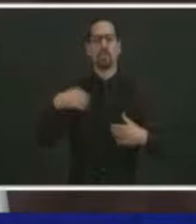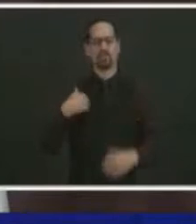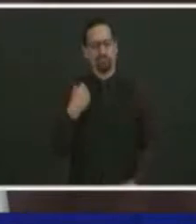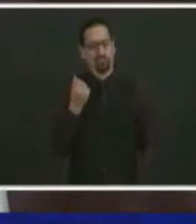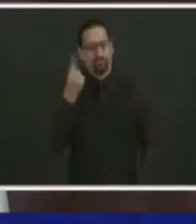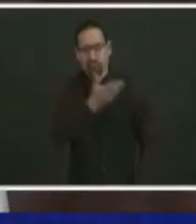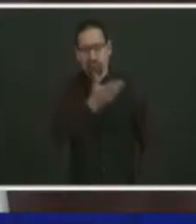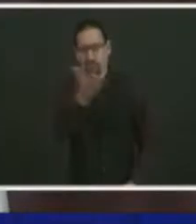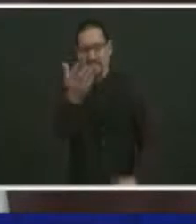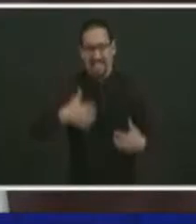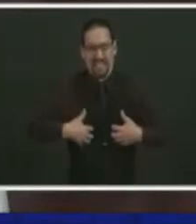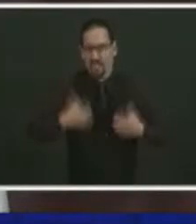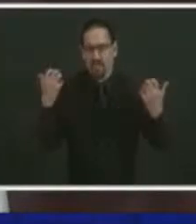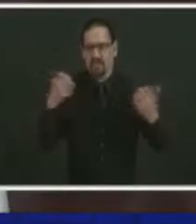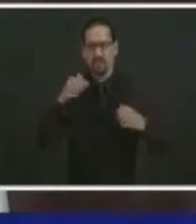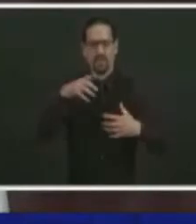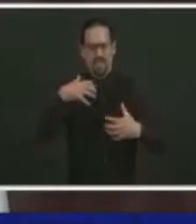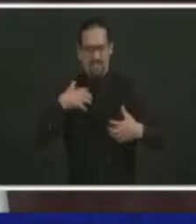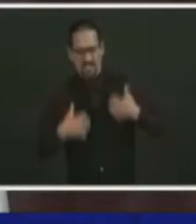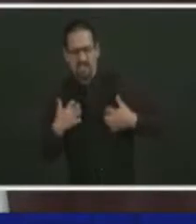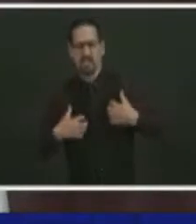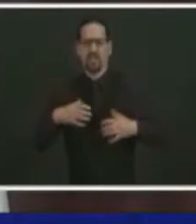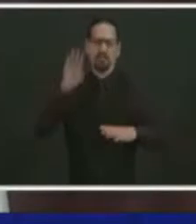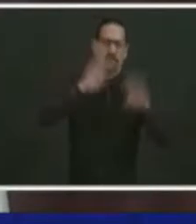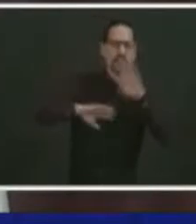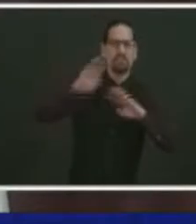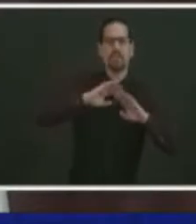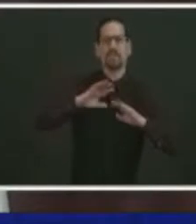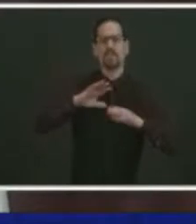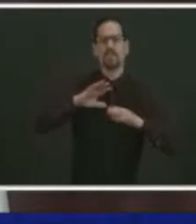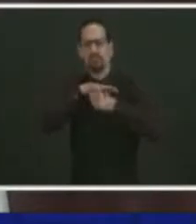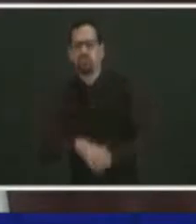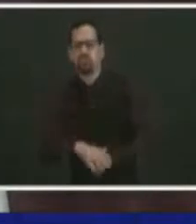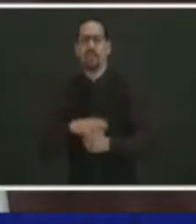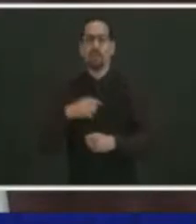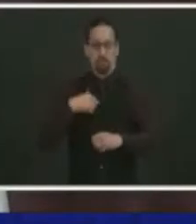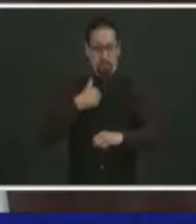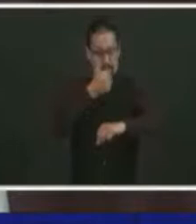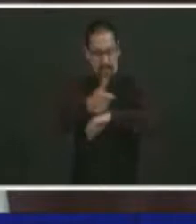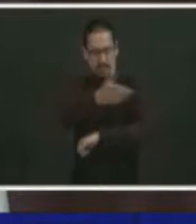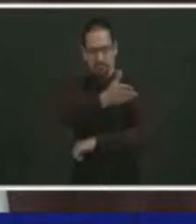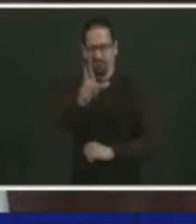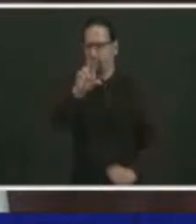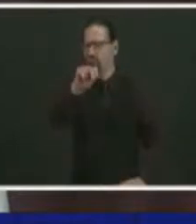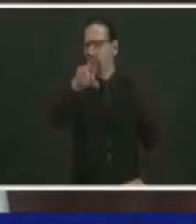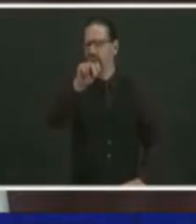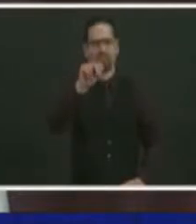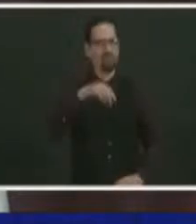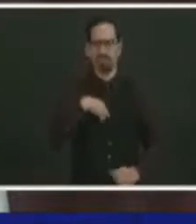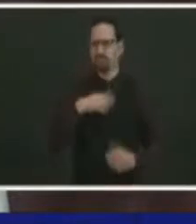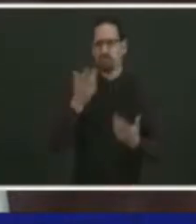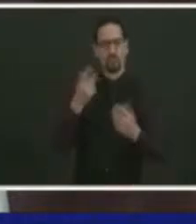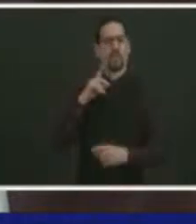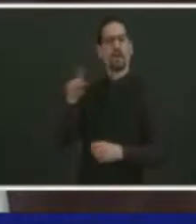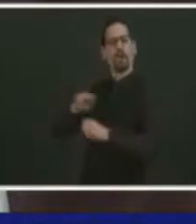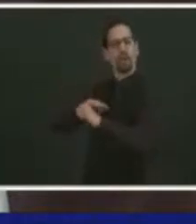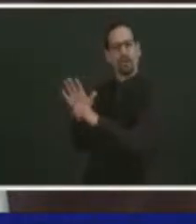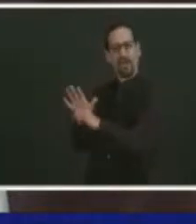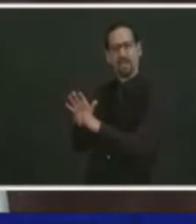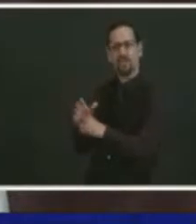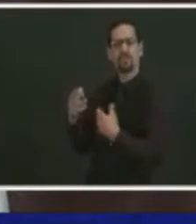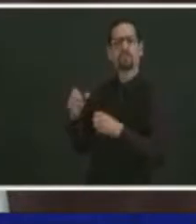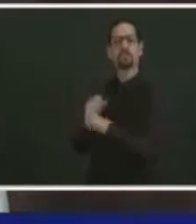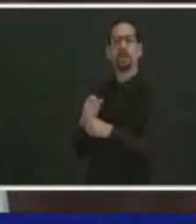feeling now. And I would say that the COVID crisis has shed